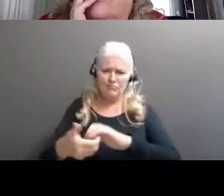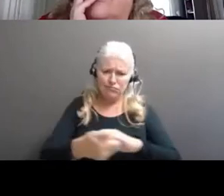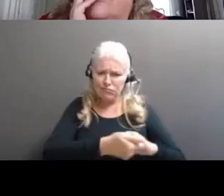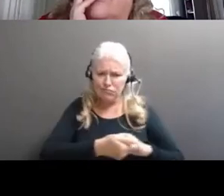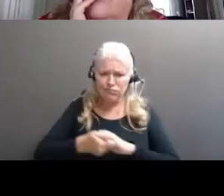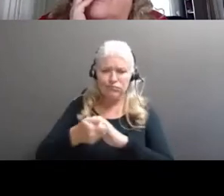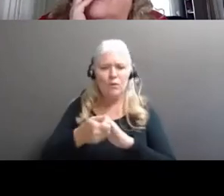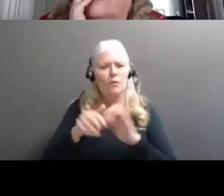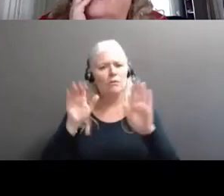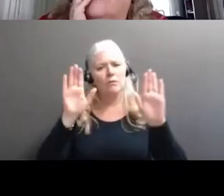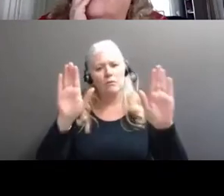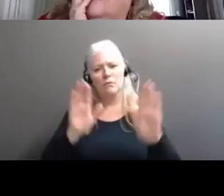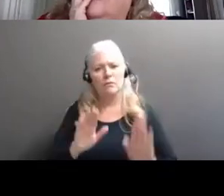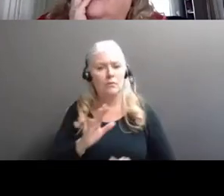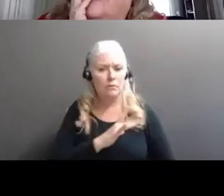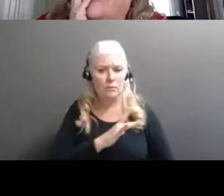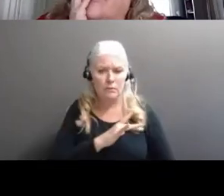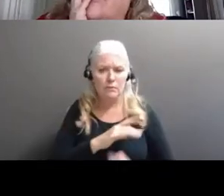a few years in